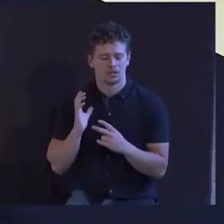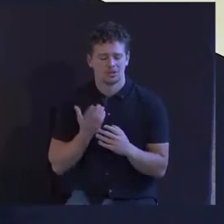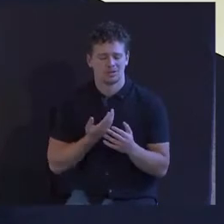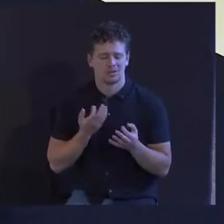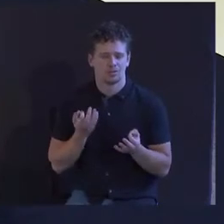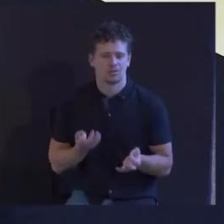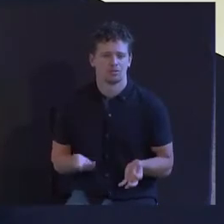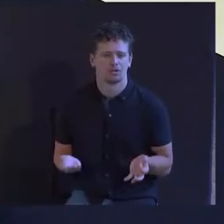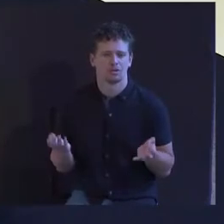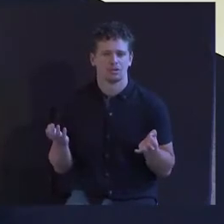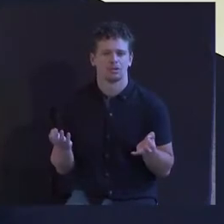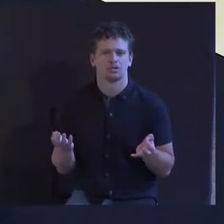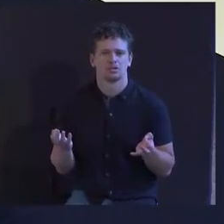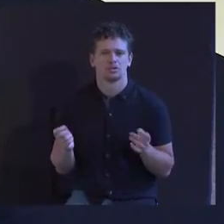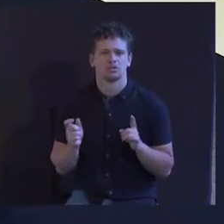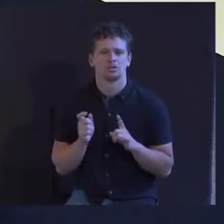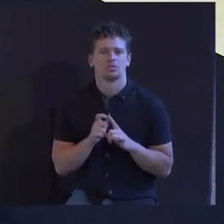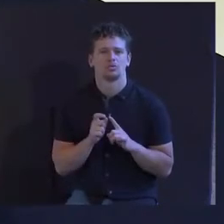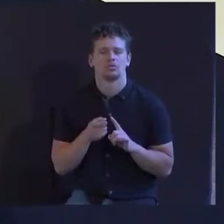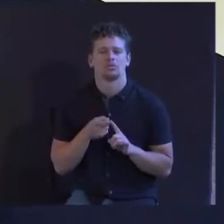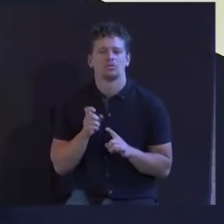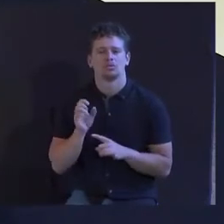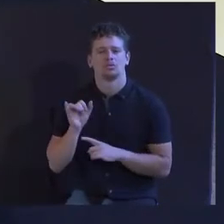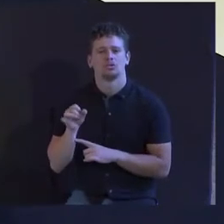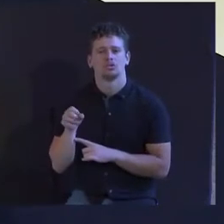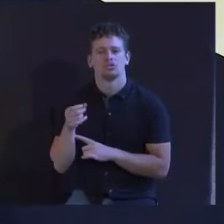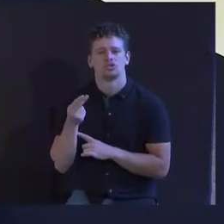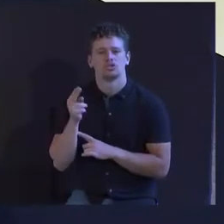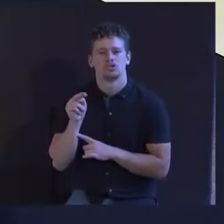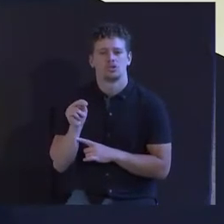words from John Davis.